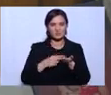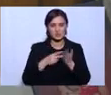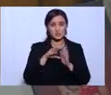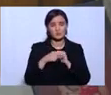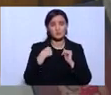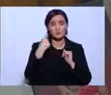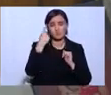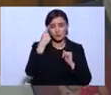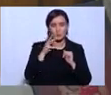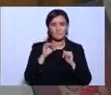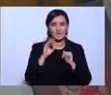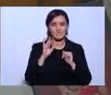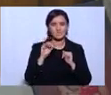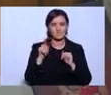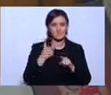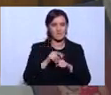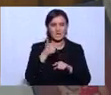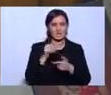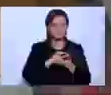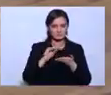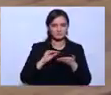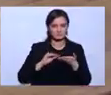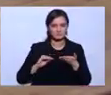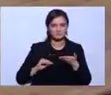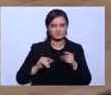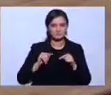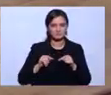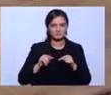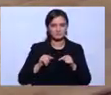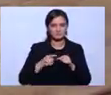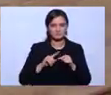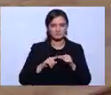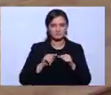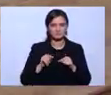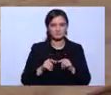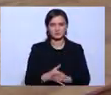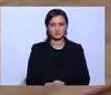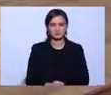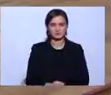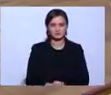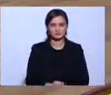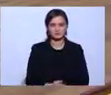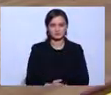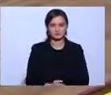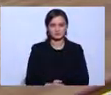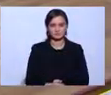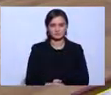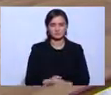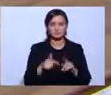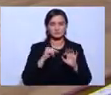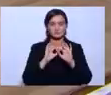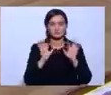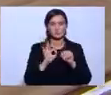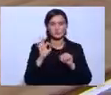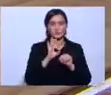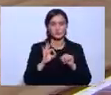characters, and I think Mark Twain does a very good job at bringing that out in this tale. Absolutely.